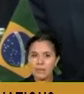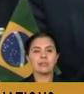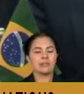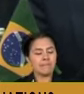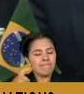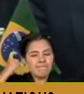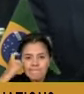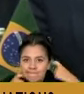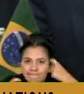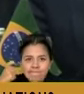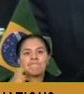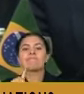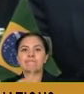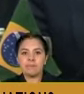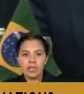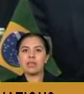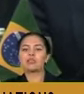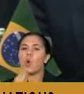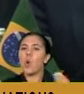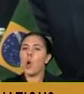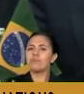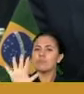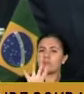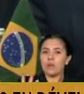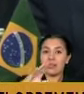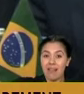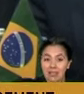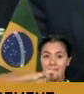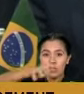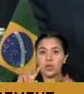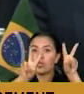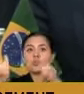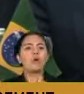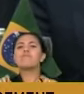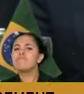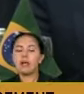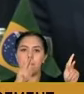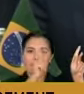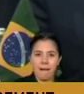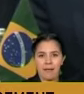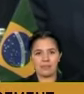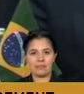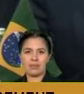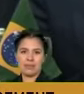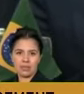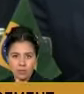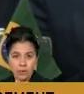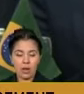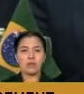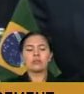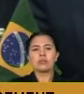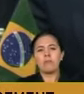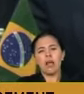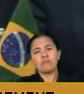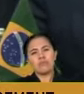Brazil is deeply concerned about the current international situation regarding peace and security. According to some estimates,